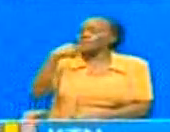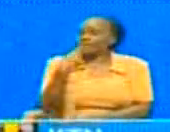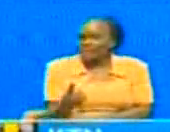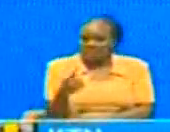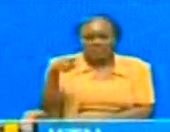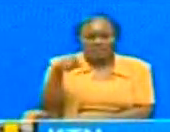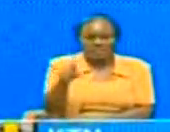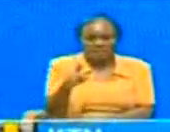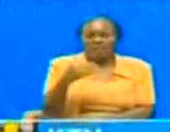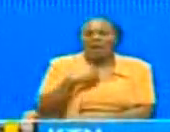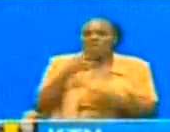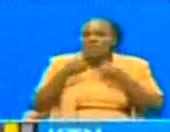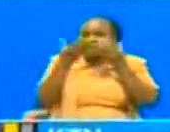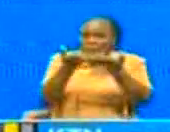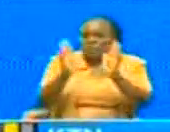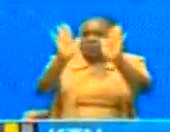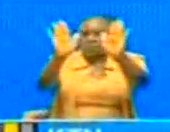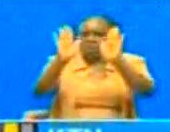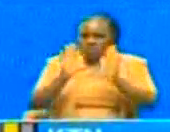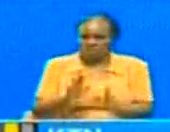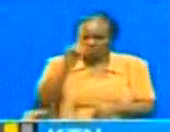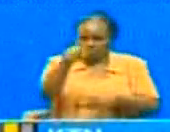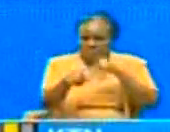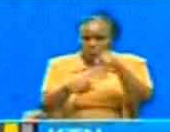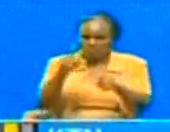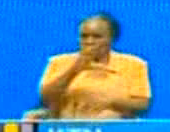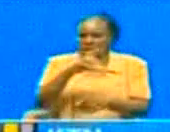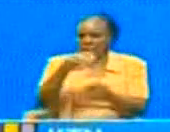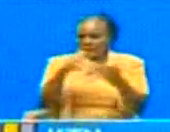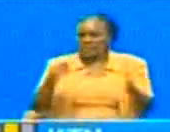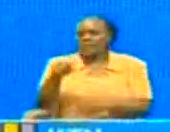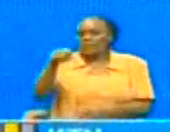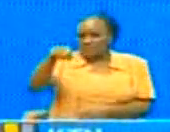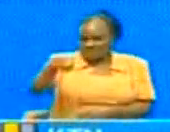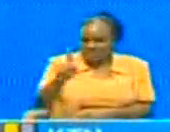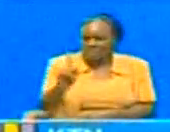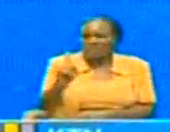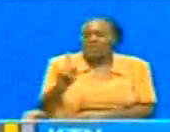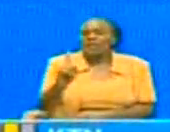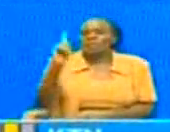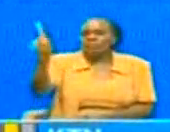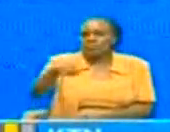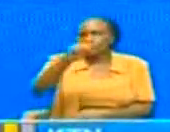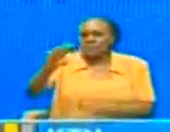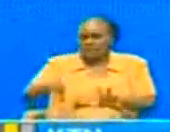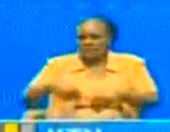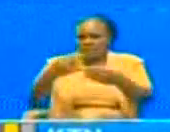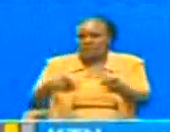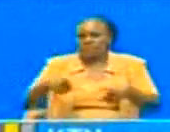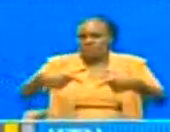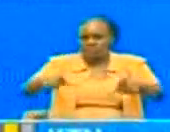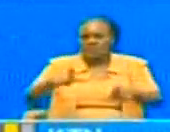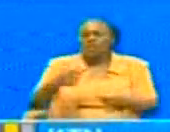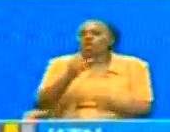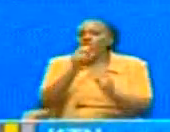to have critical information on accusations against Koskei, in which he is alleged to have illegally given permits to some